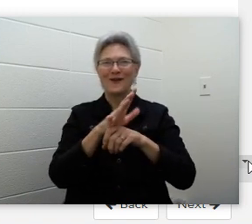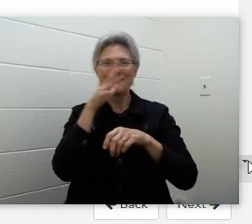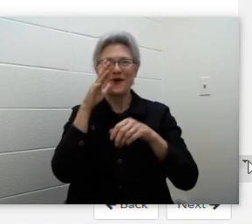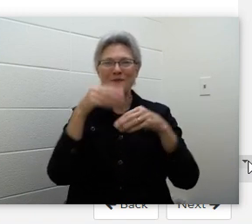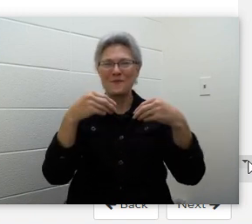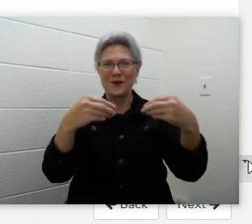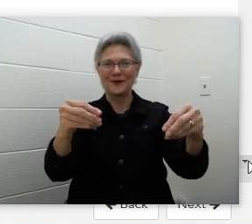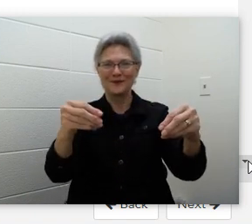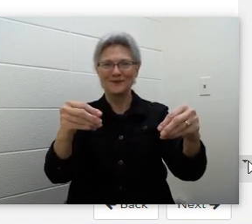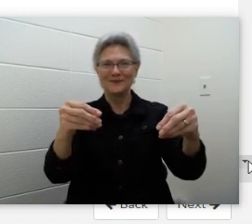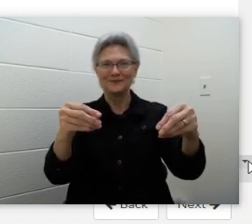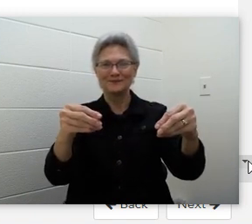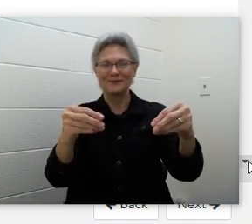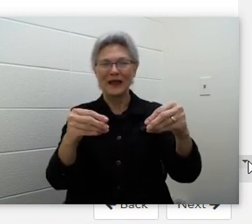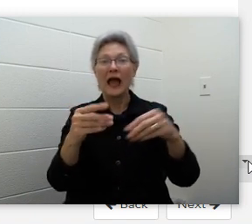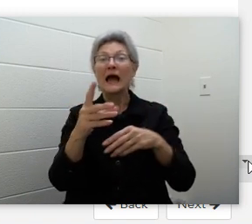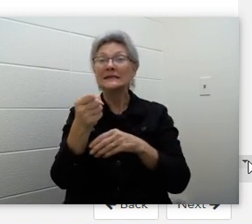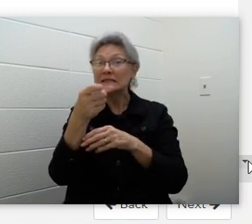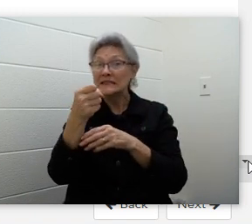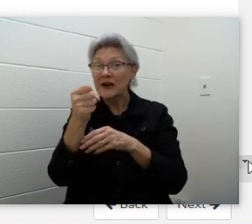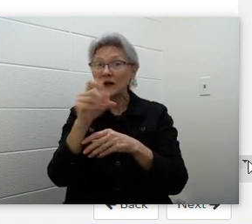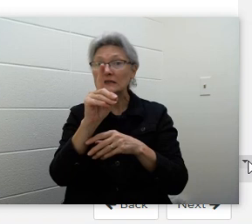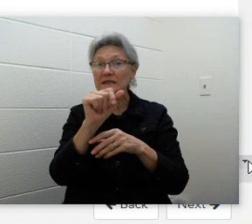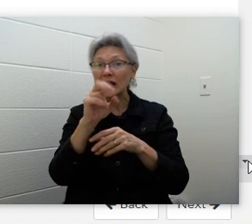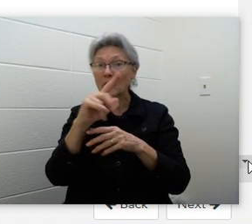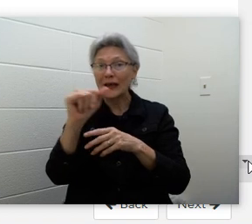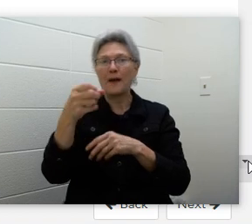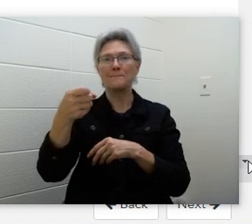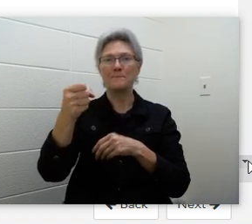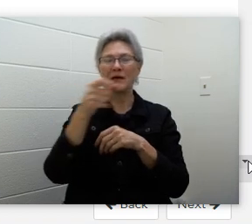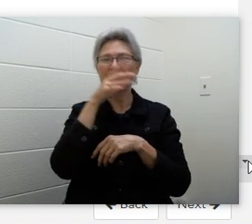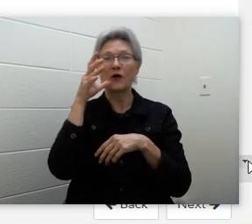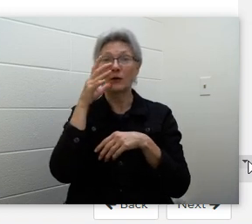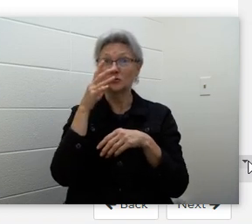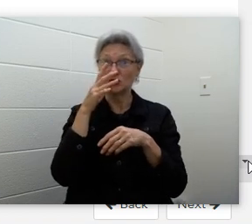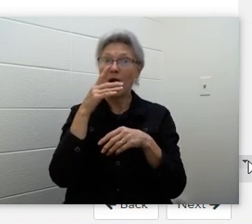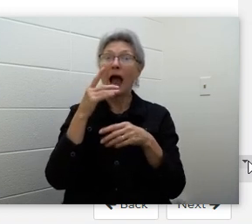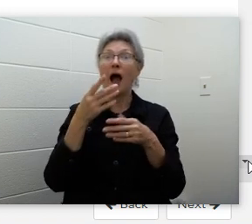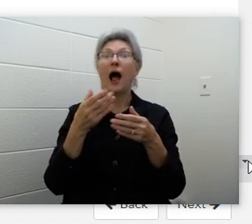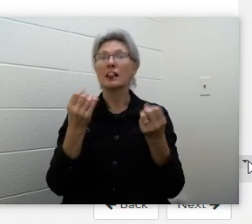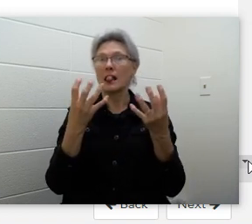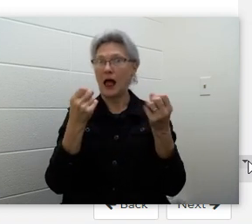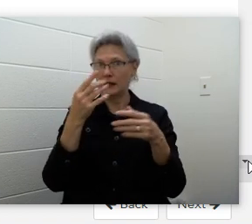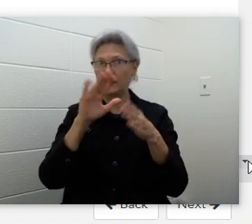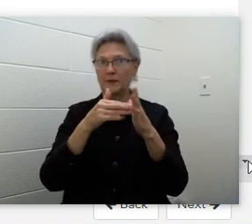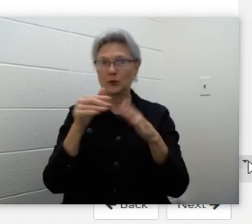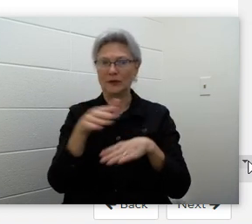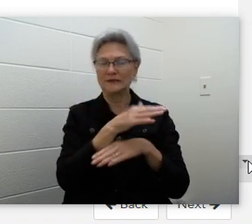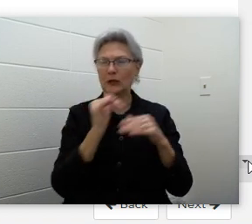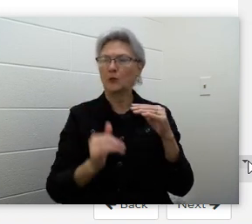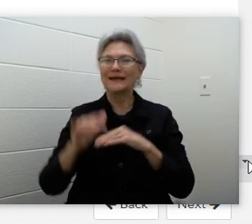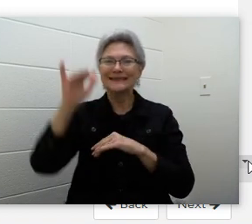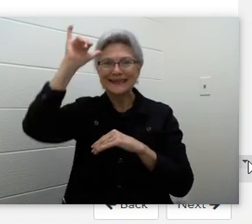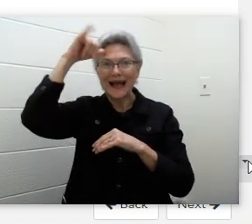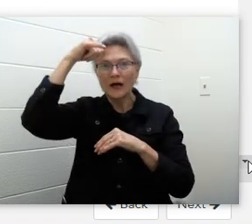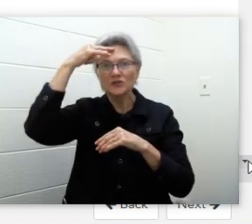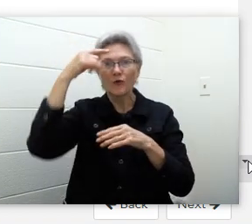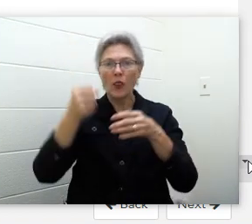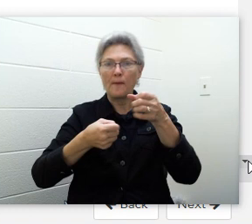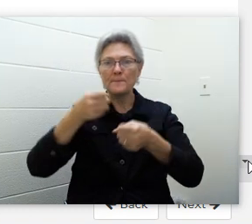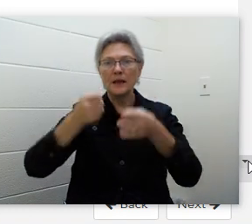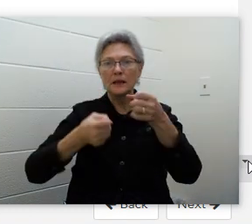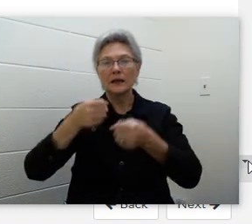markets. Dairy farms are also common in the Midwest. Dairy farmers raise cows for their milk. Dairy